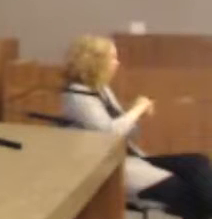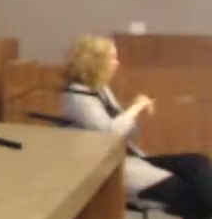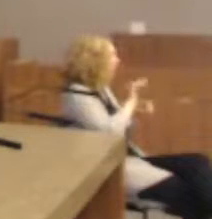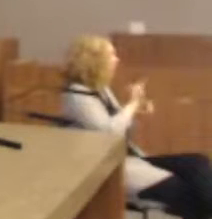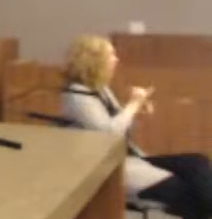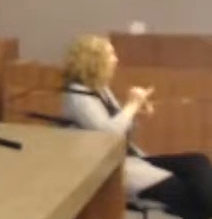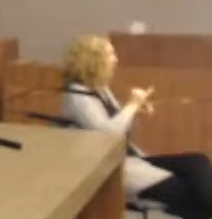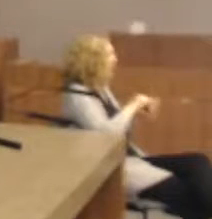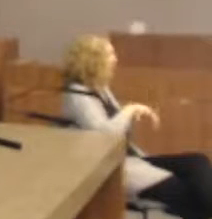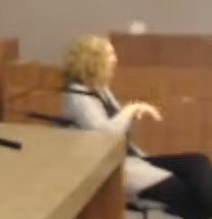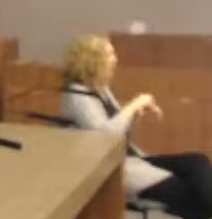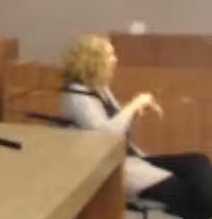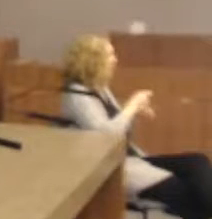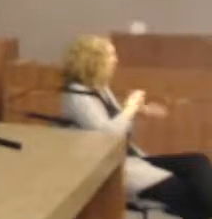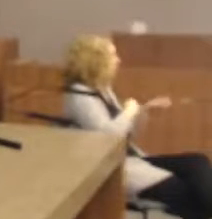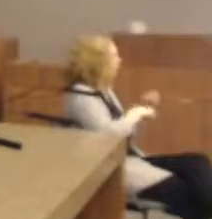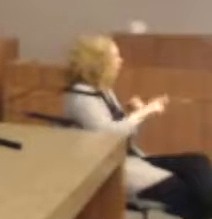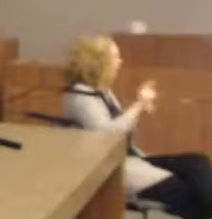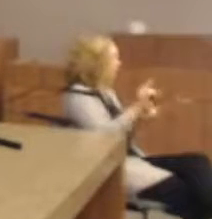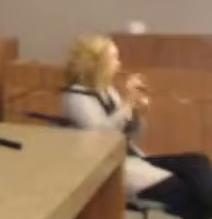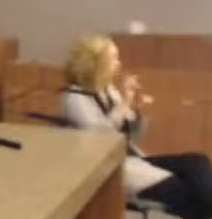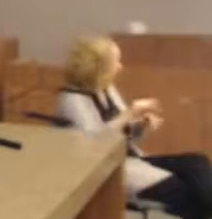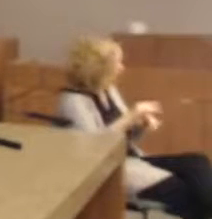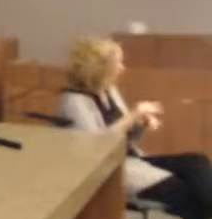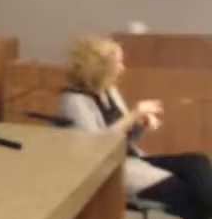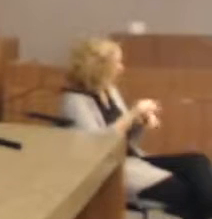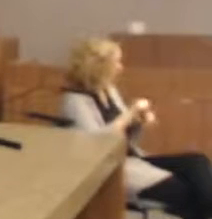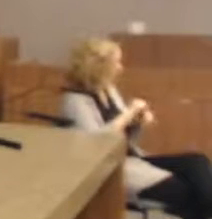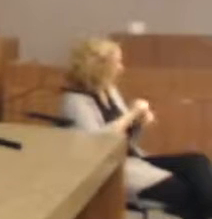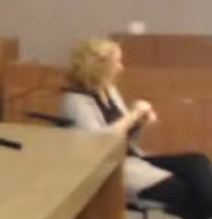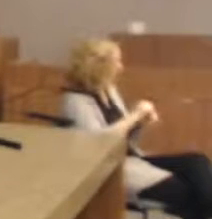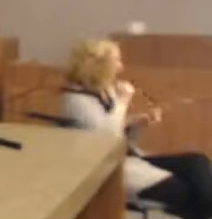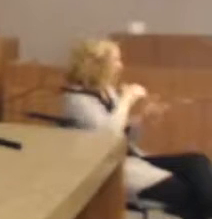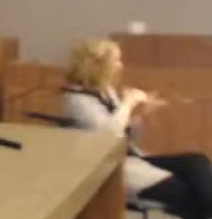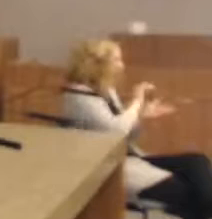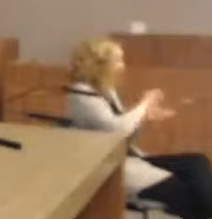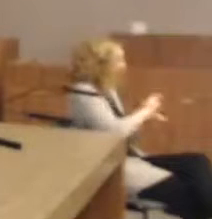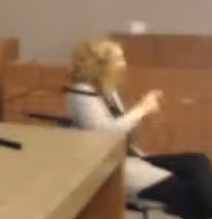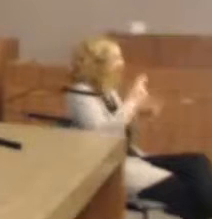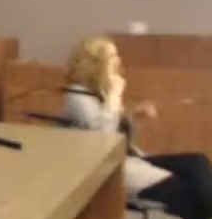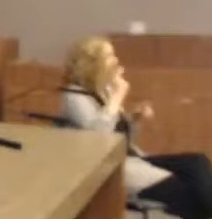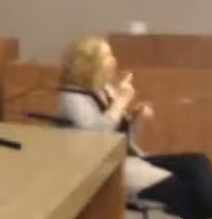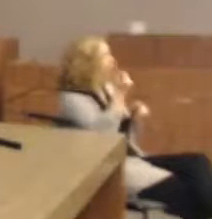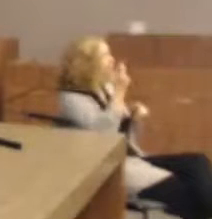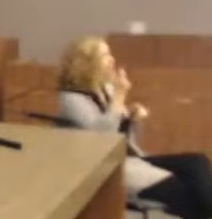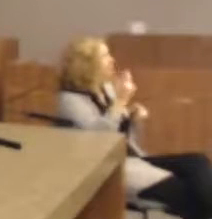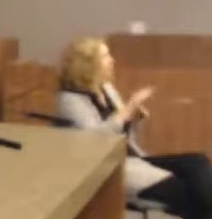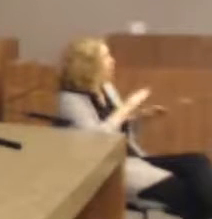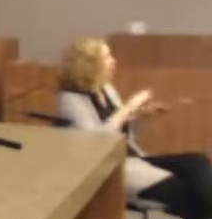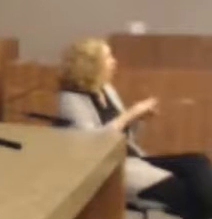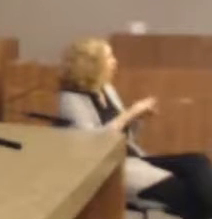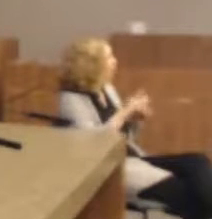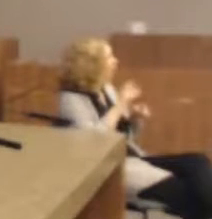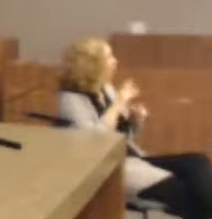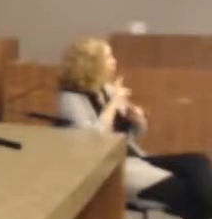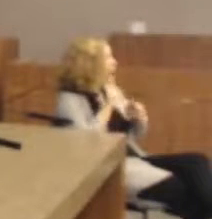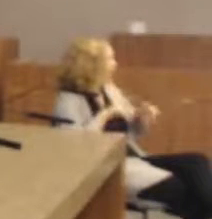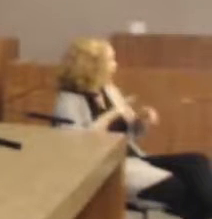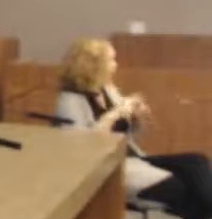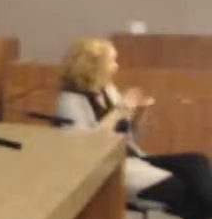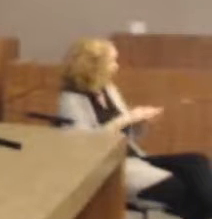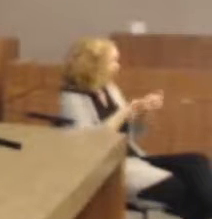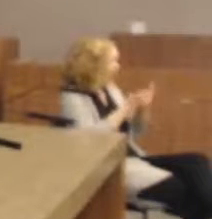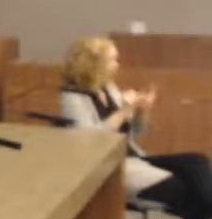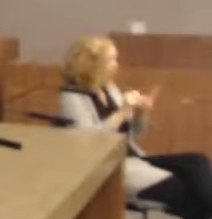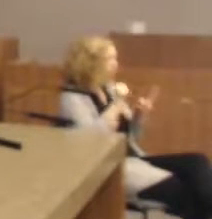and I'm not against those things. I just think that also understanding behavior and reaction is really important, and so they don't get